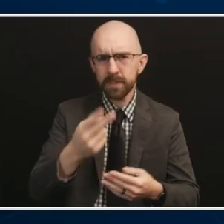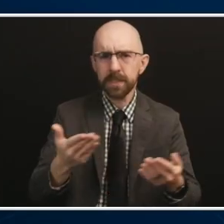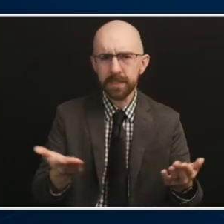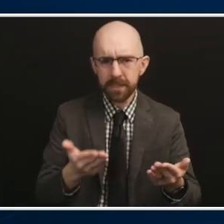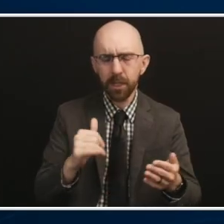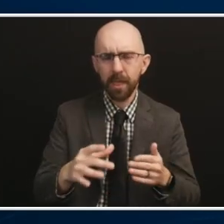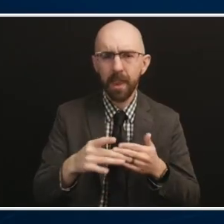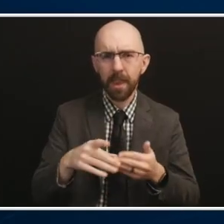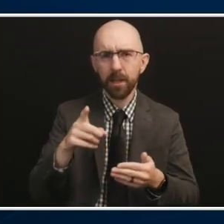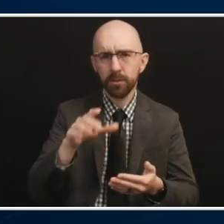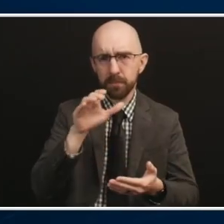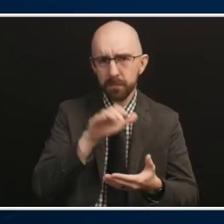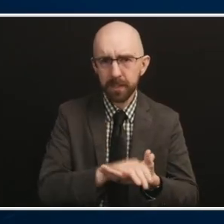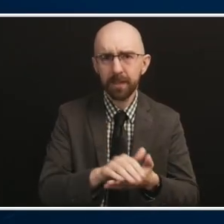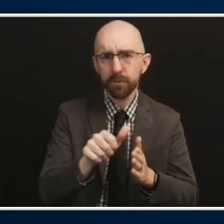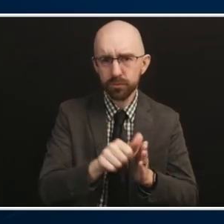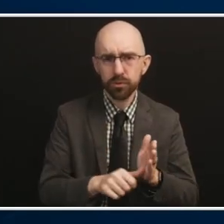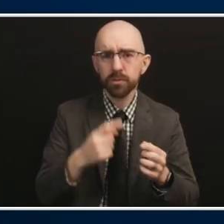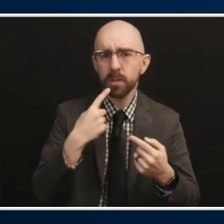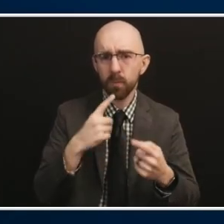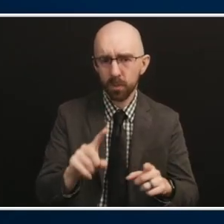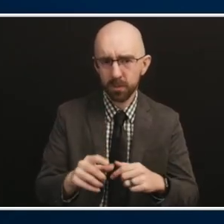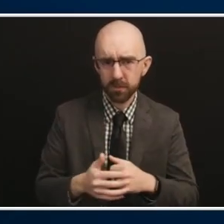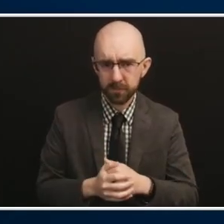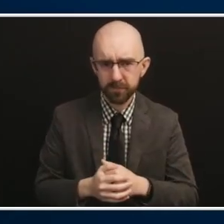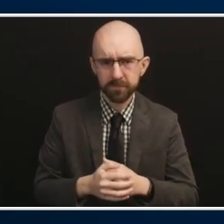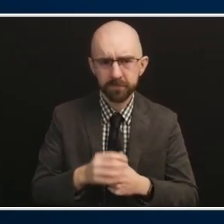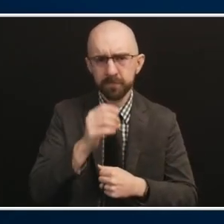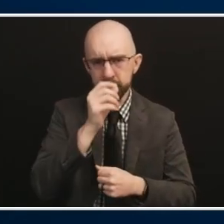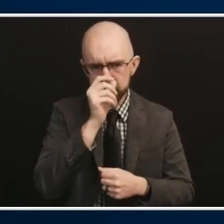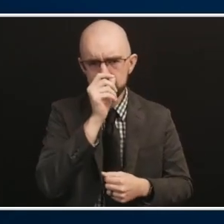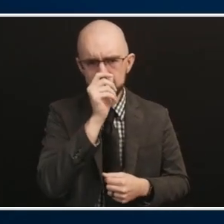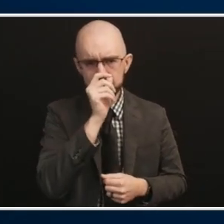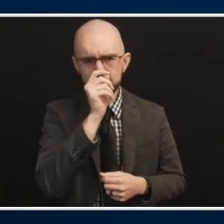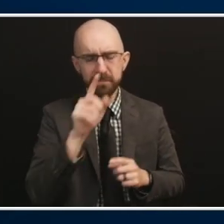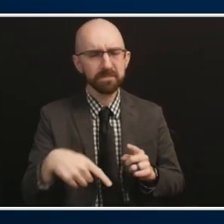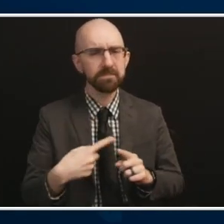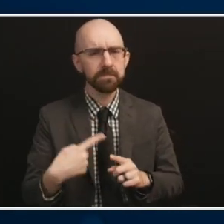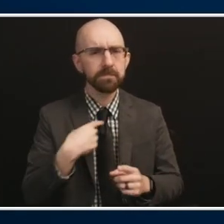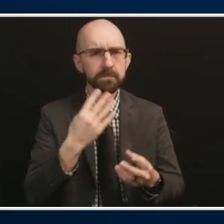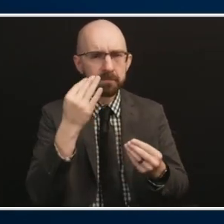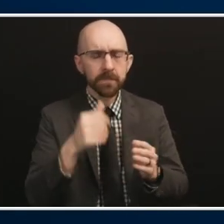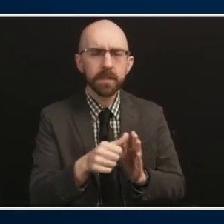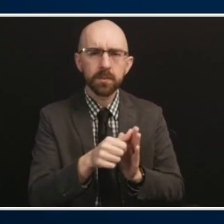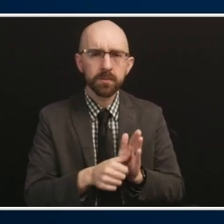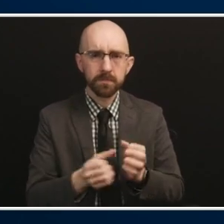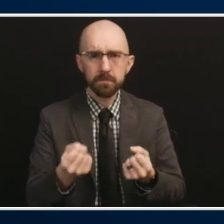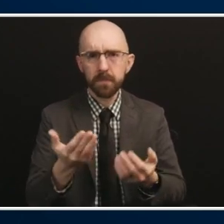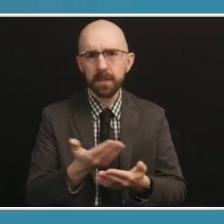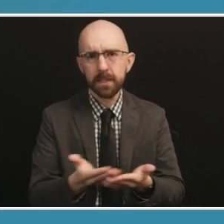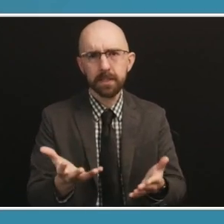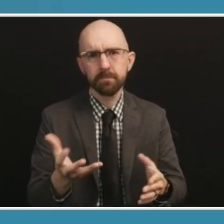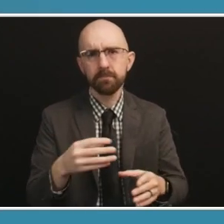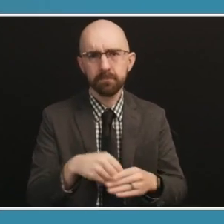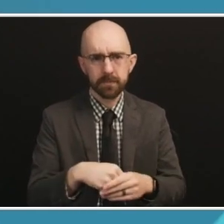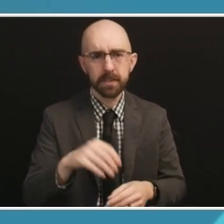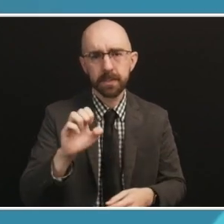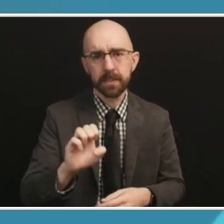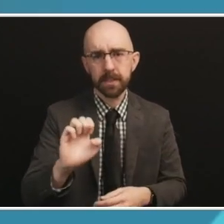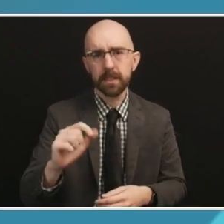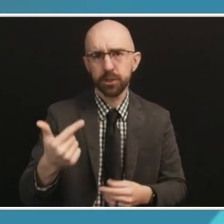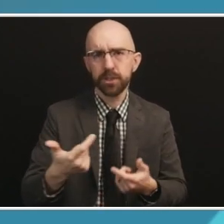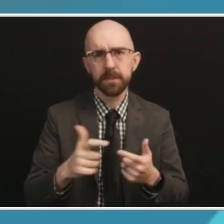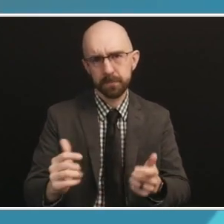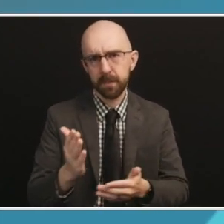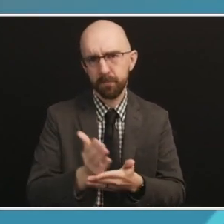believe surgery could work? So when we're thinking about surgery, a lot of things come into play, and the EEG is a big part of that and some